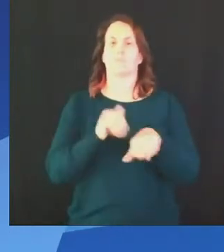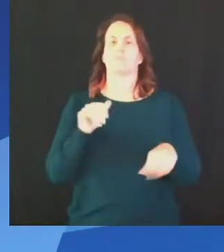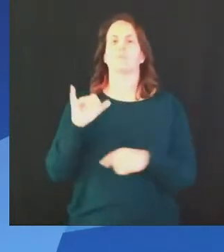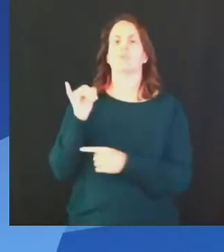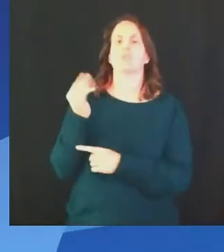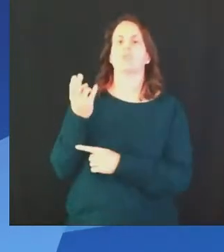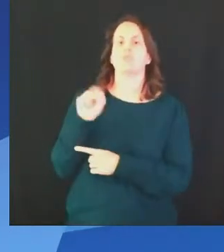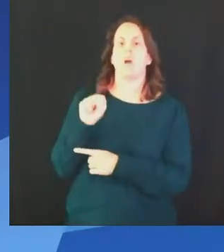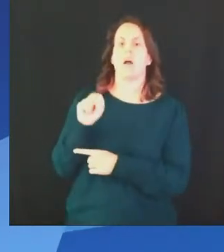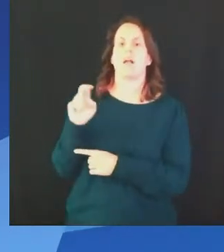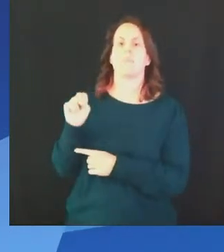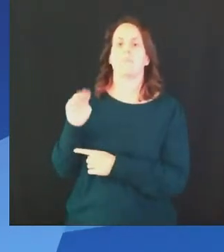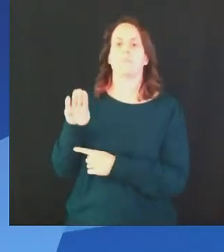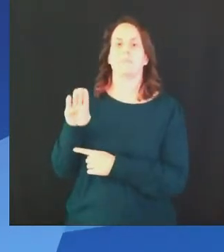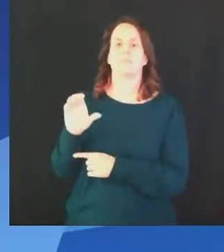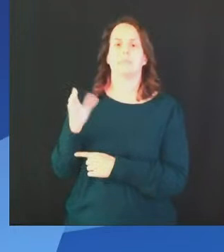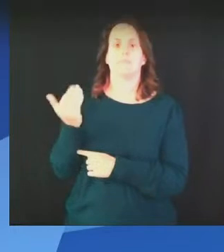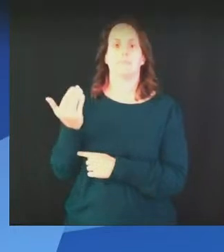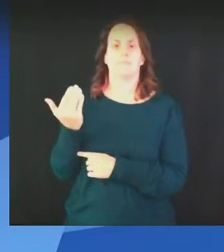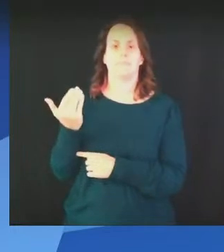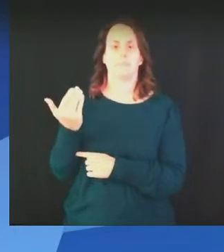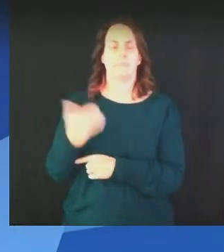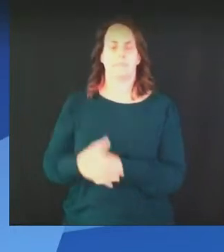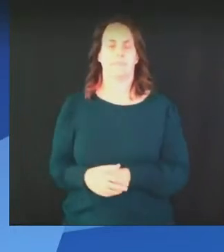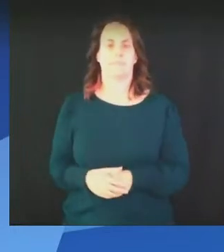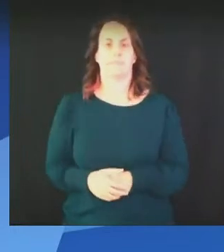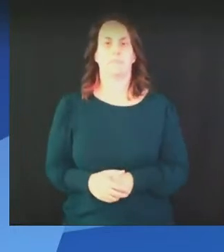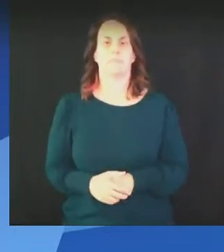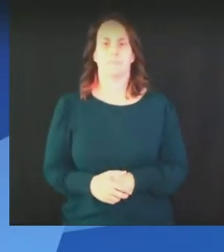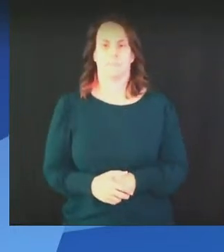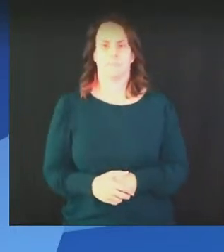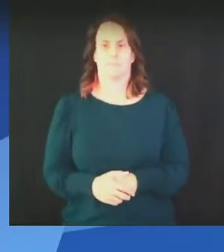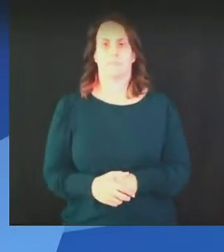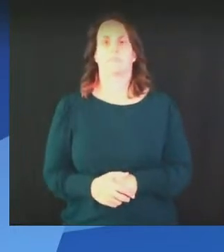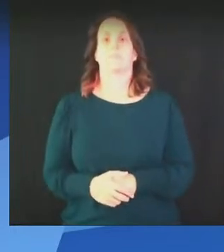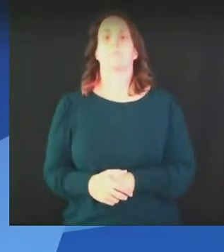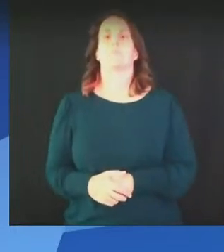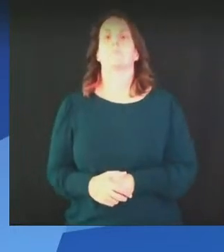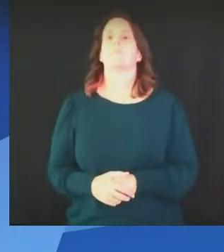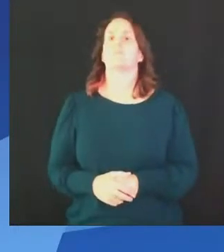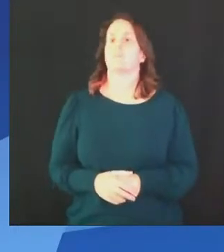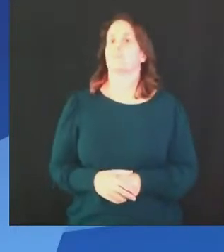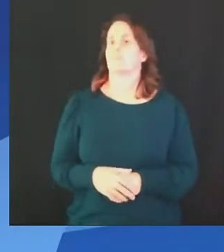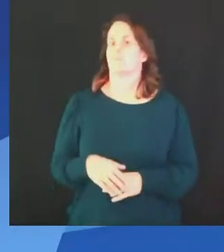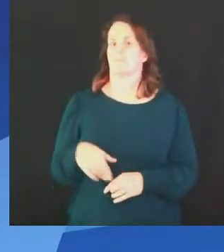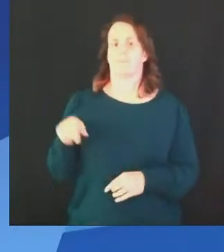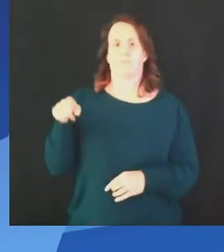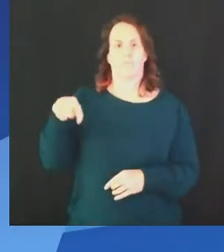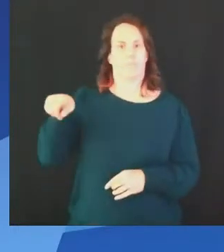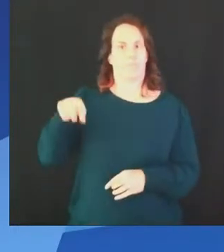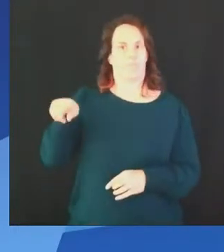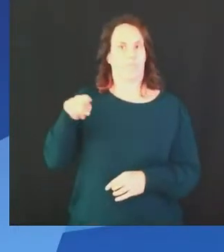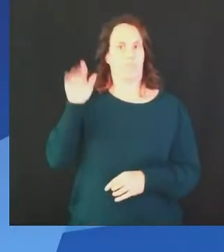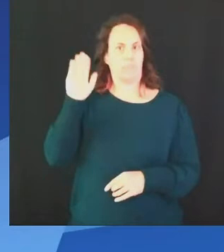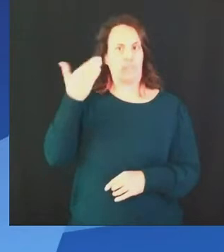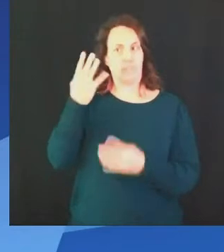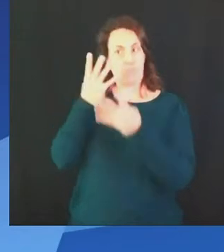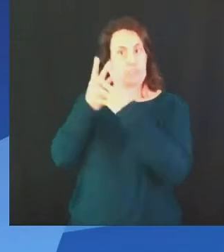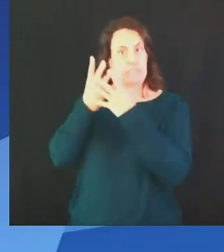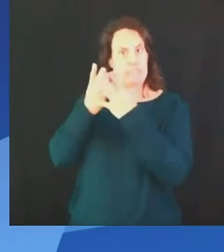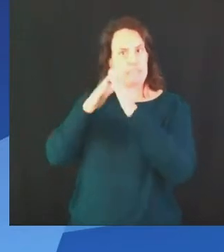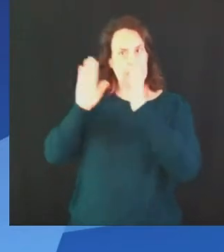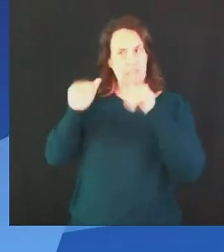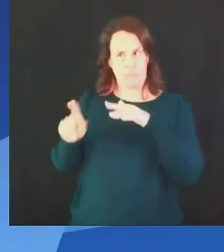Yes, thank you. There are hundreds of cases in the prison system. I know a few months ago,